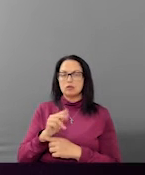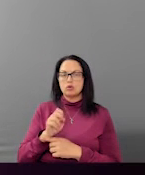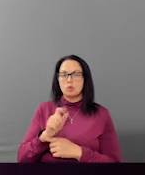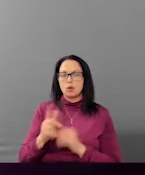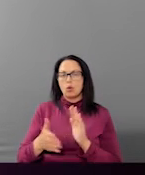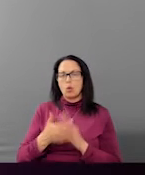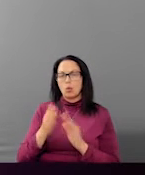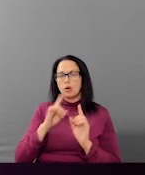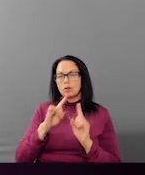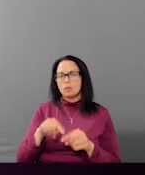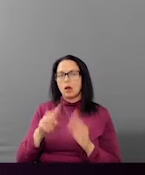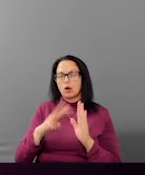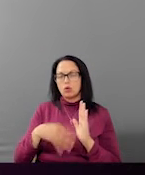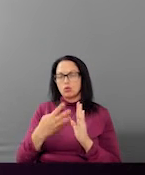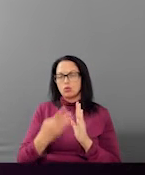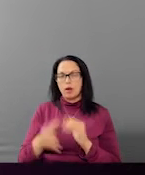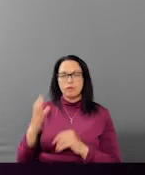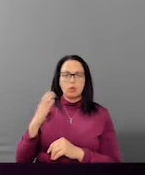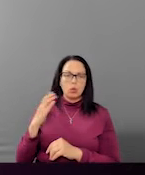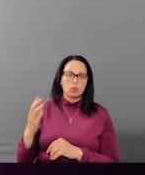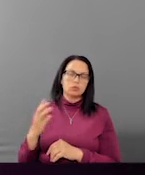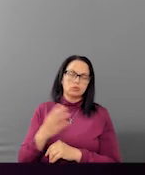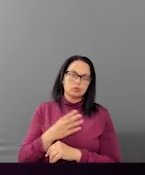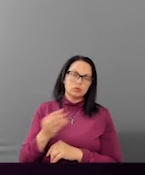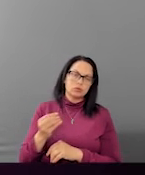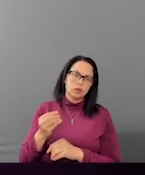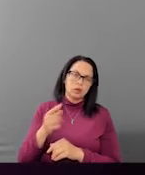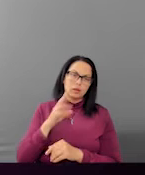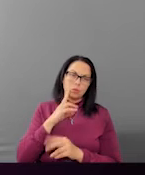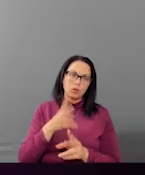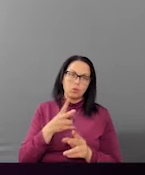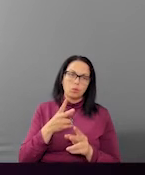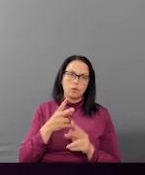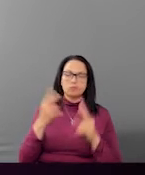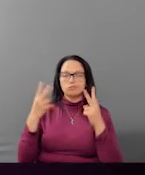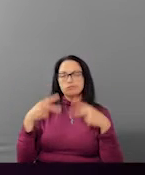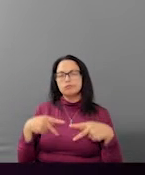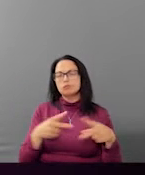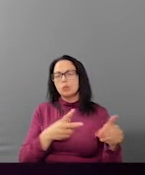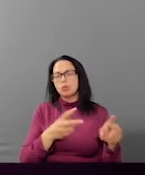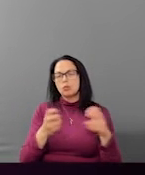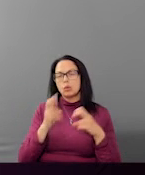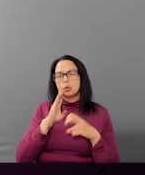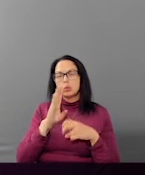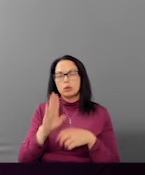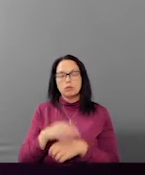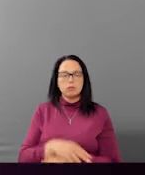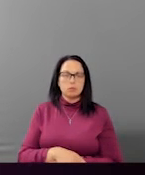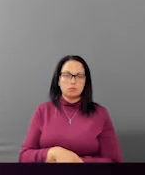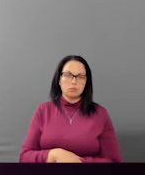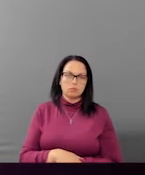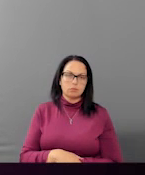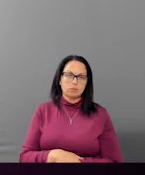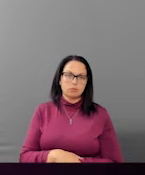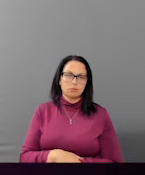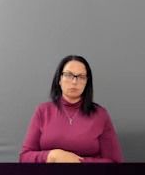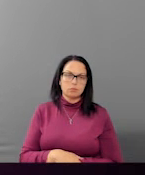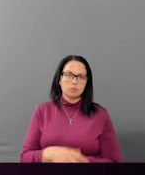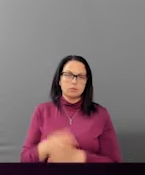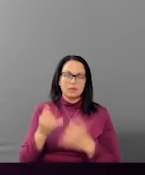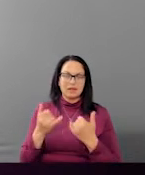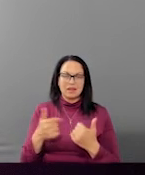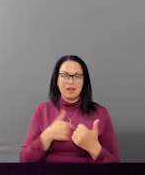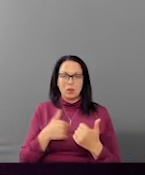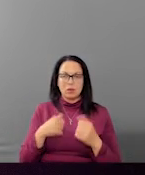graph codegen. And this is going to get some code for us out of the box. Cool. And now we can head over